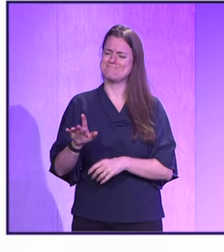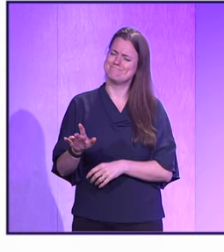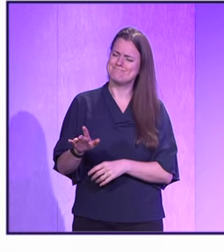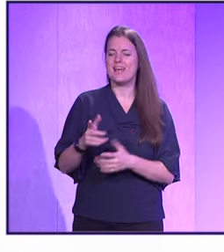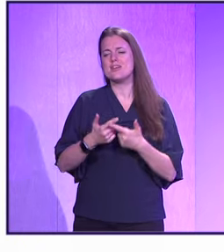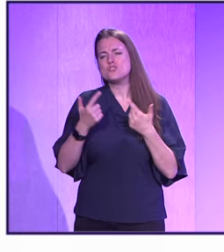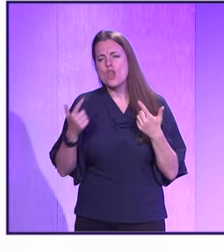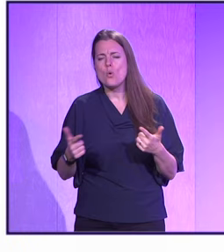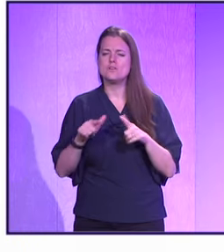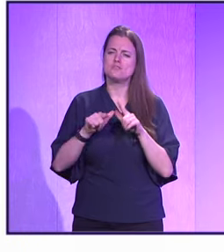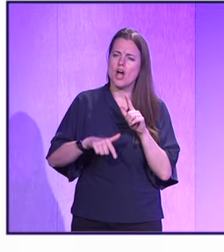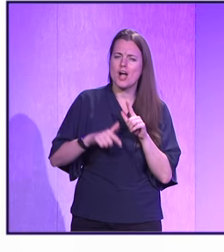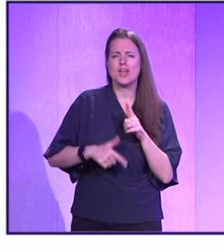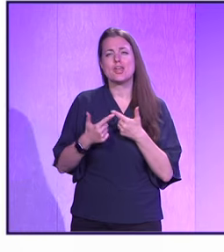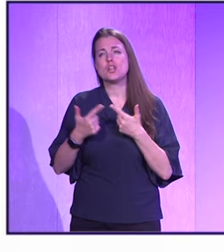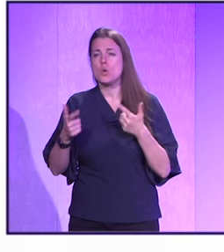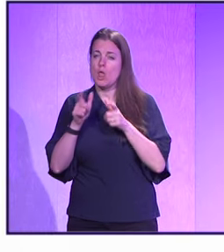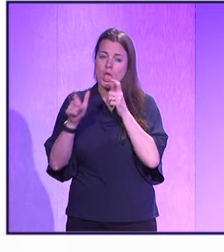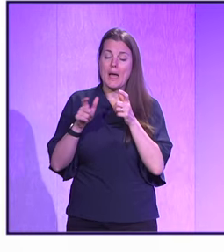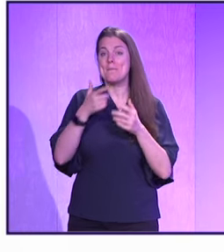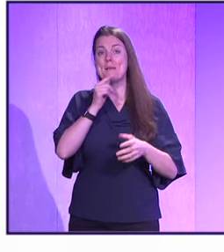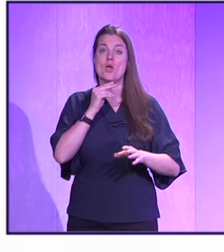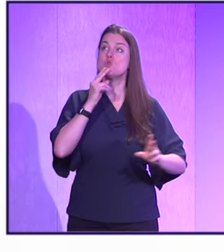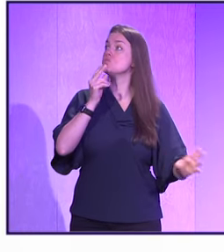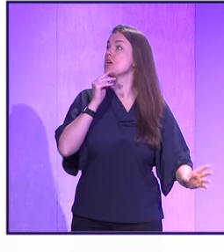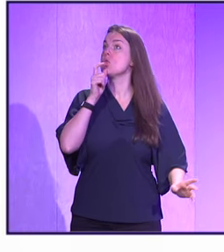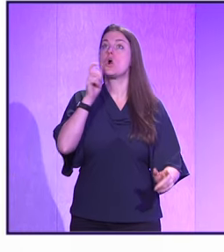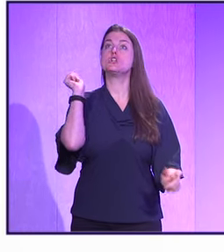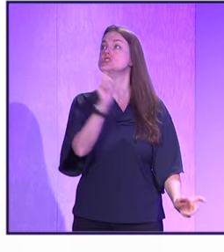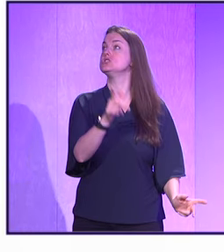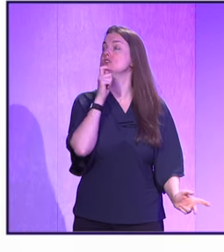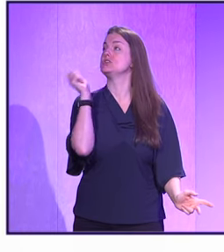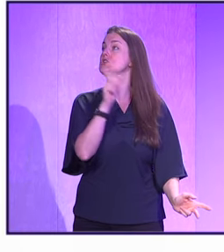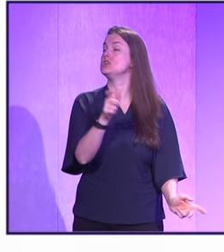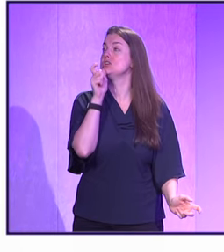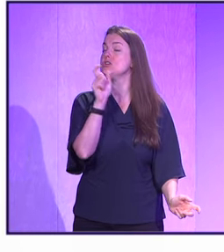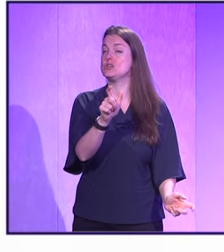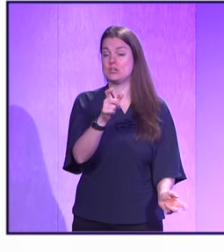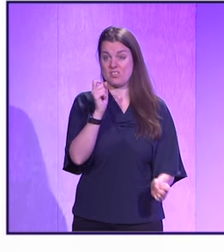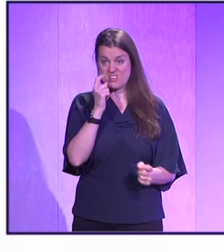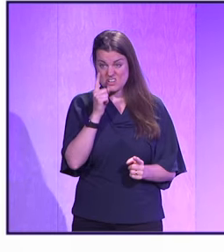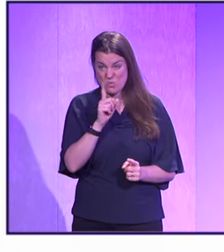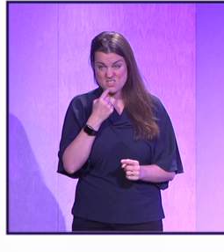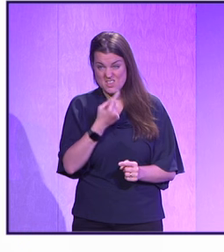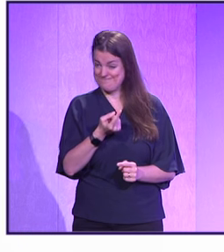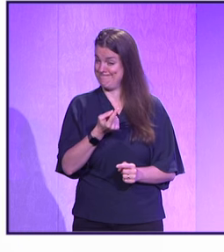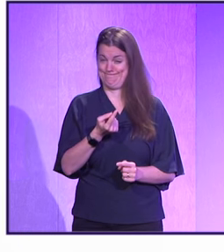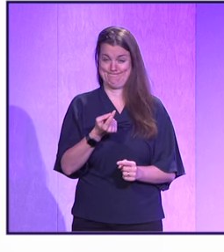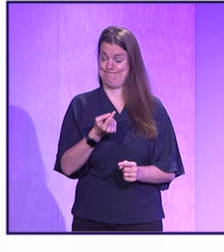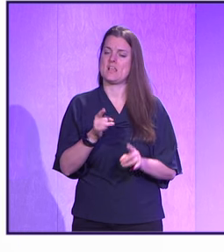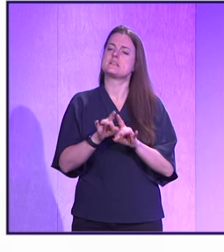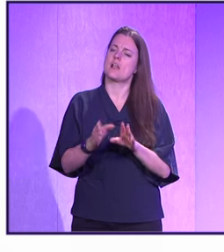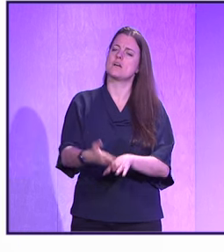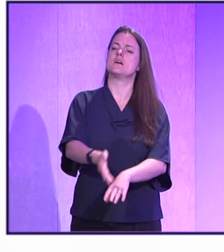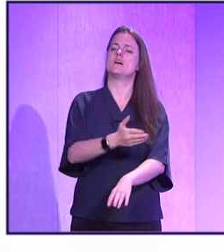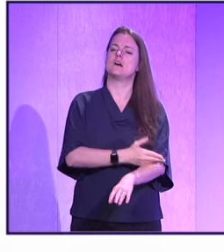AI, and they're not saying very much. There's all this new jargon and this new terminology, and people are using their words, and they don't really understand what they're